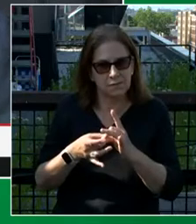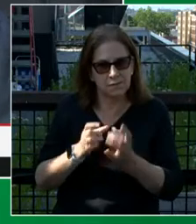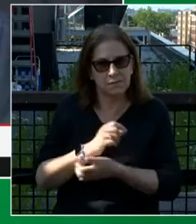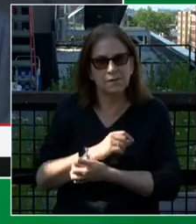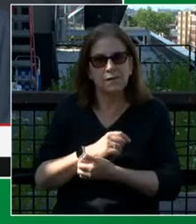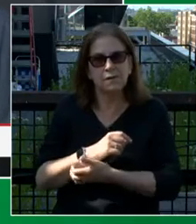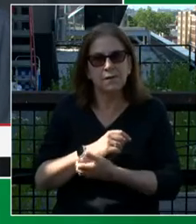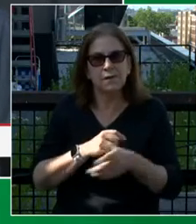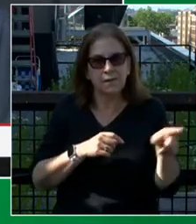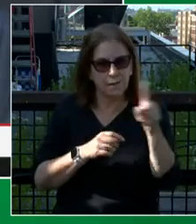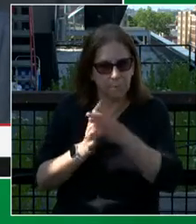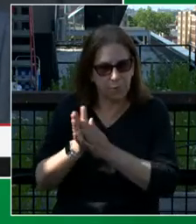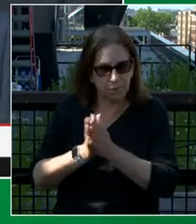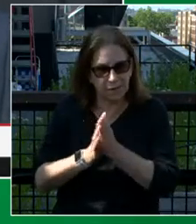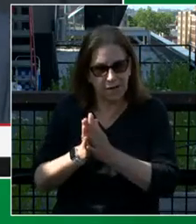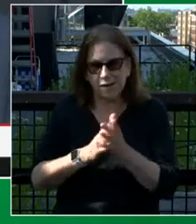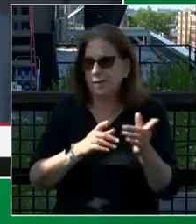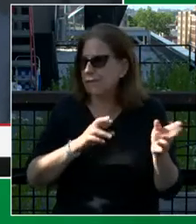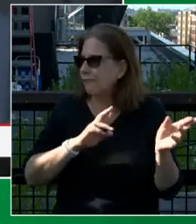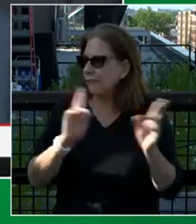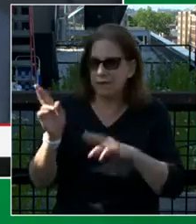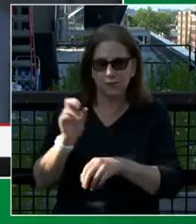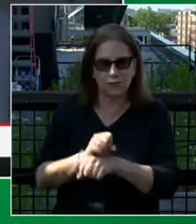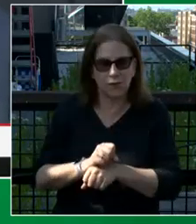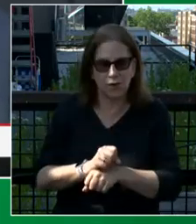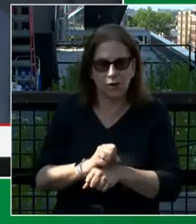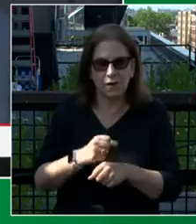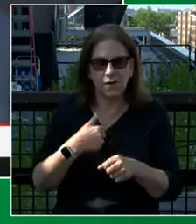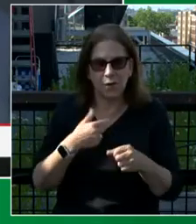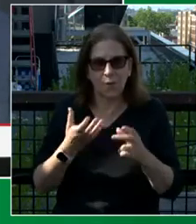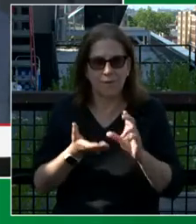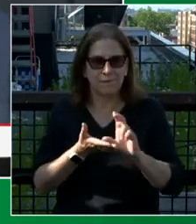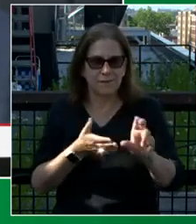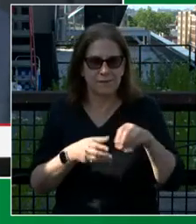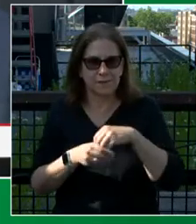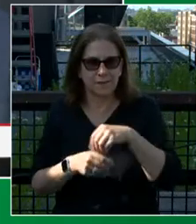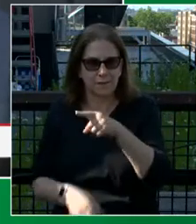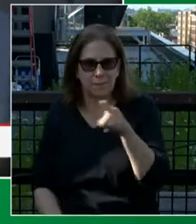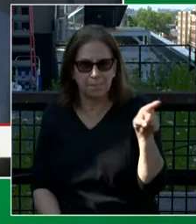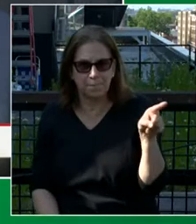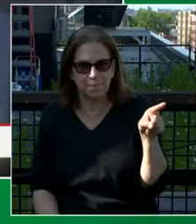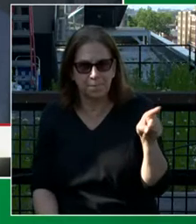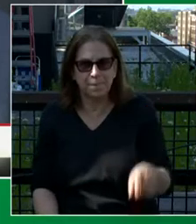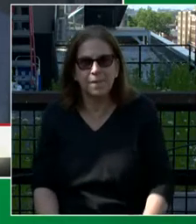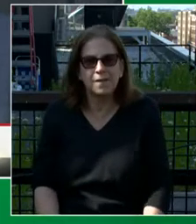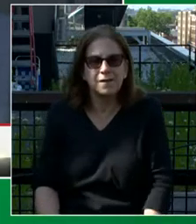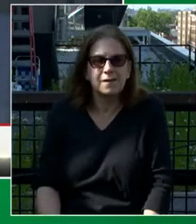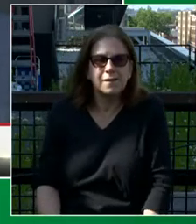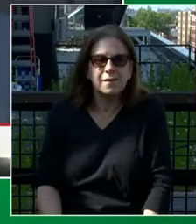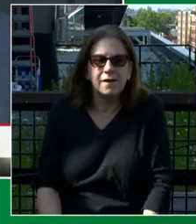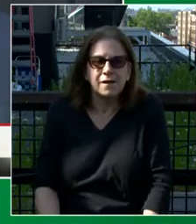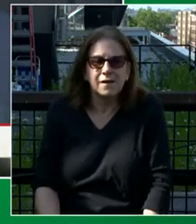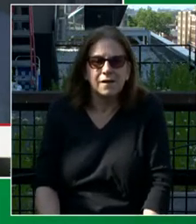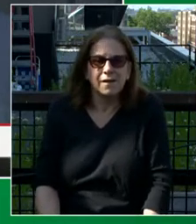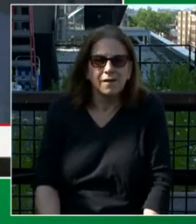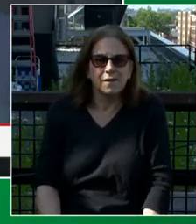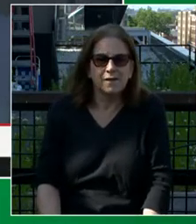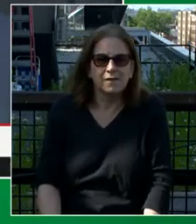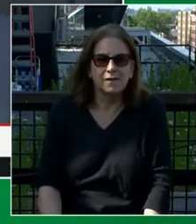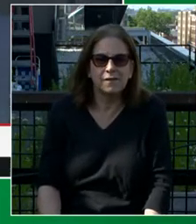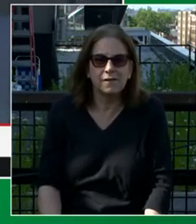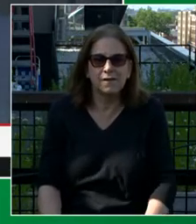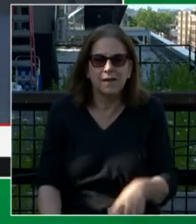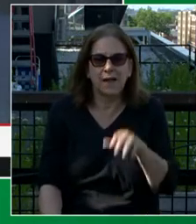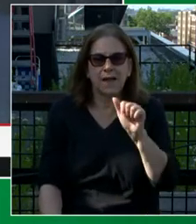in the belly, and we need to make investments in them. And I know that Antoine Ford over at the WIC is very passionate